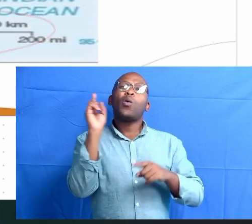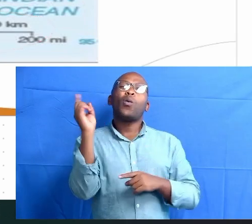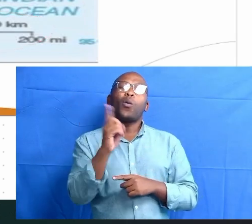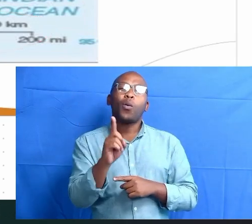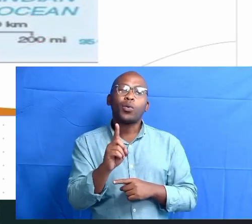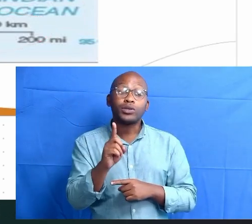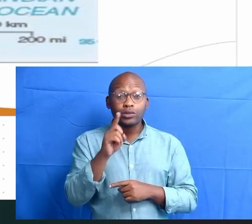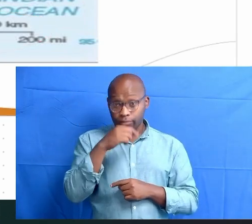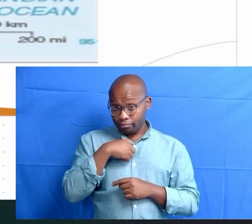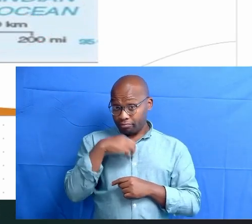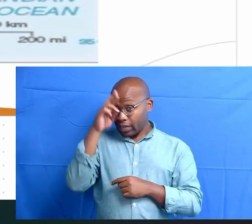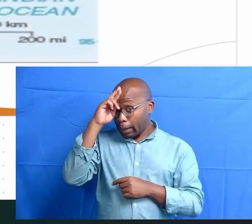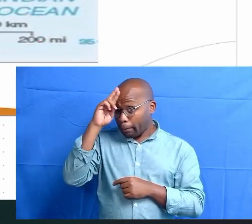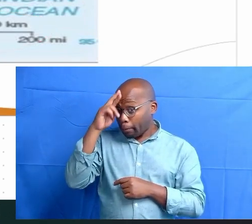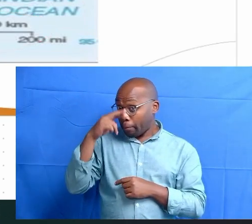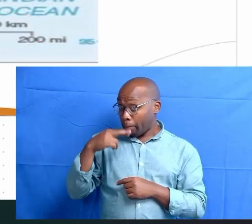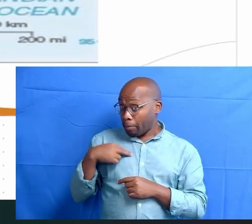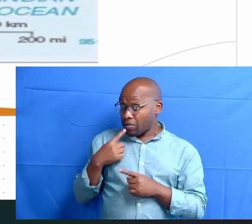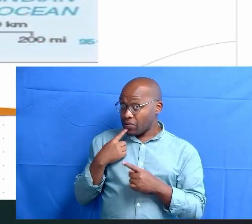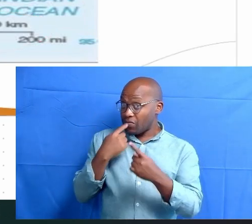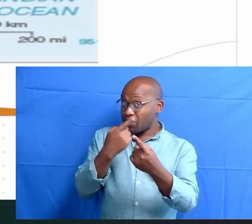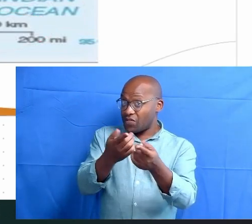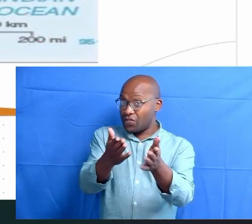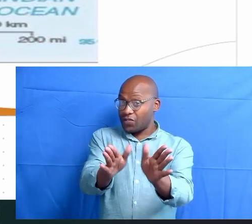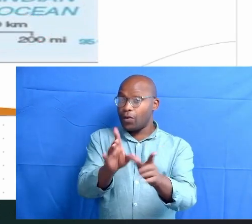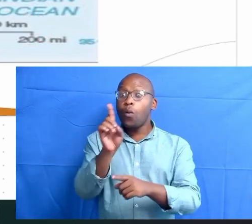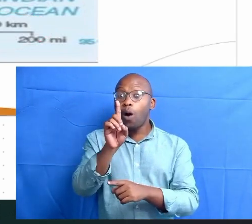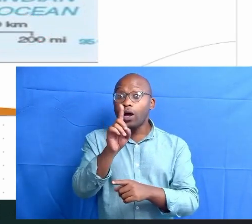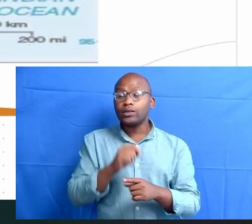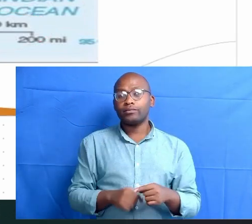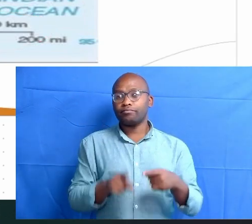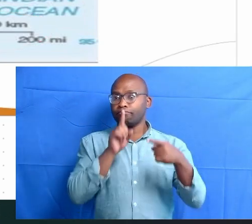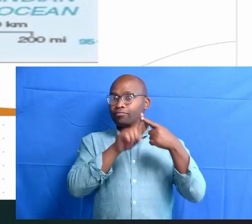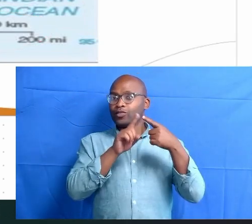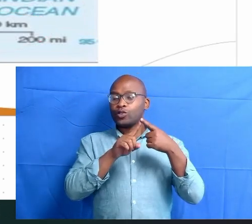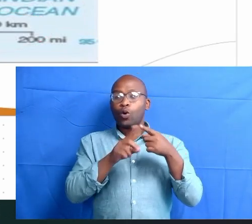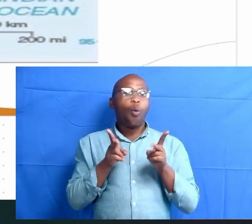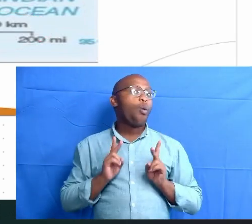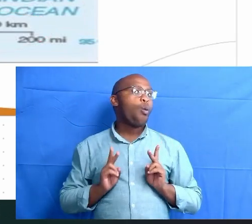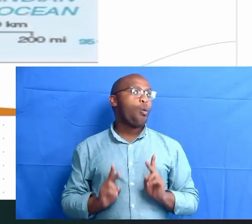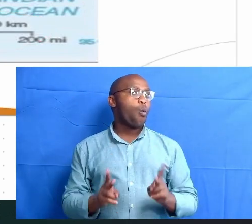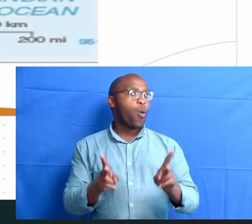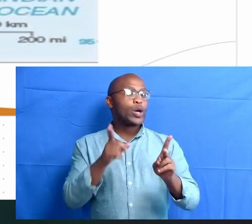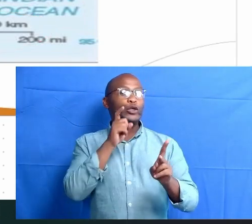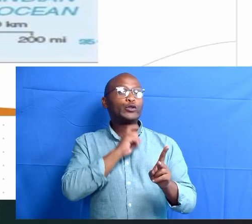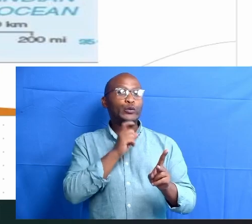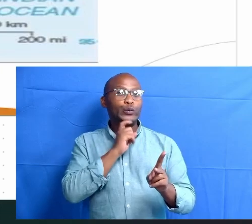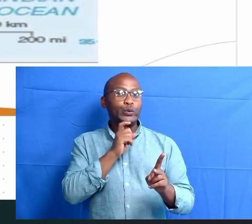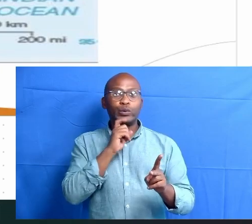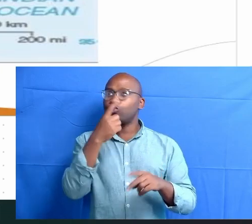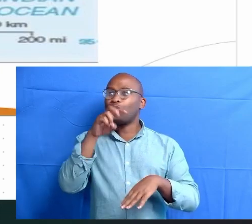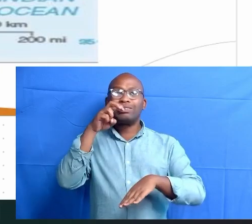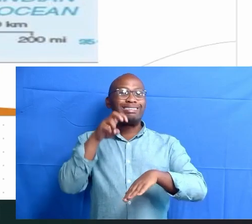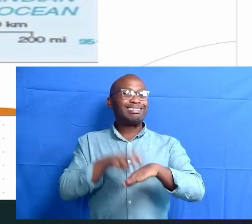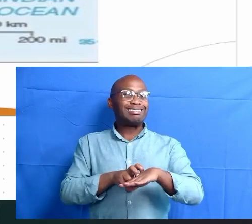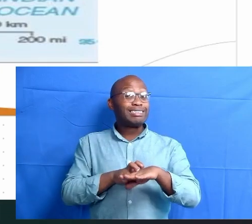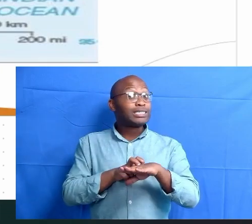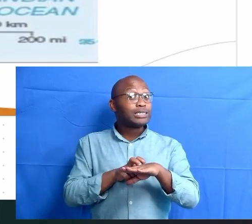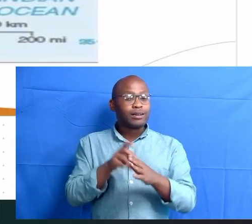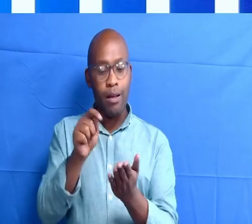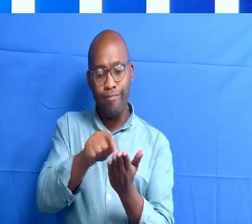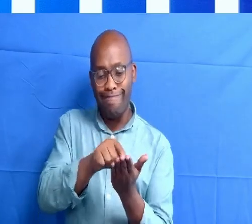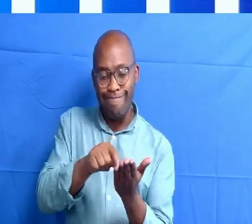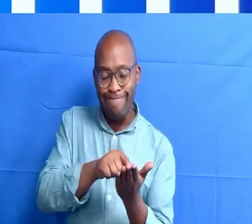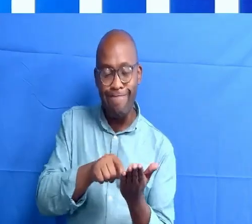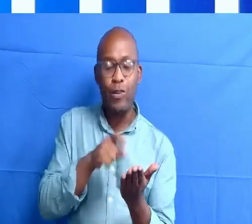using the scales. You still remember? They say it's quick to use it and doesn't have any calculator. You don't need